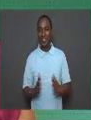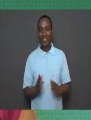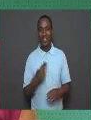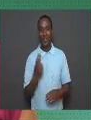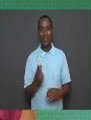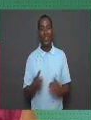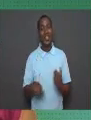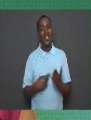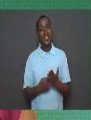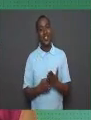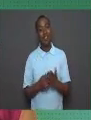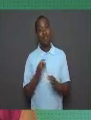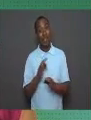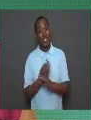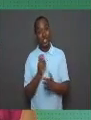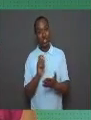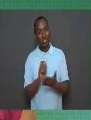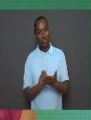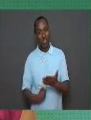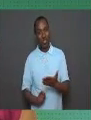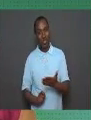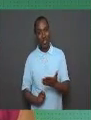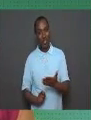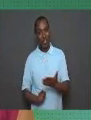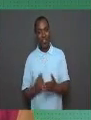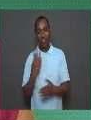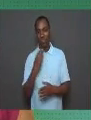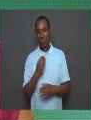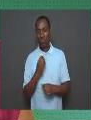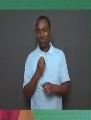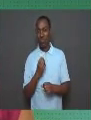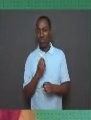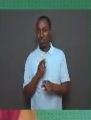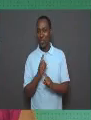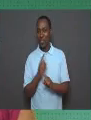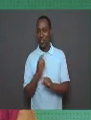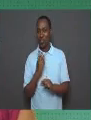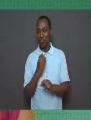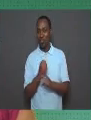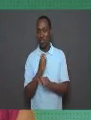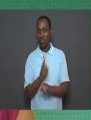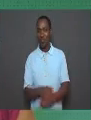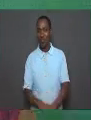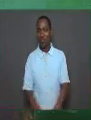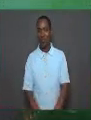you list these functions? I'm sure you did. Great job.